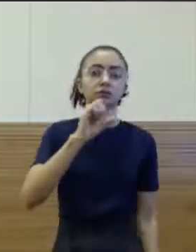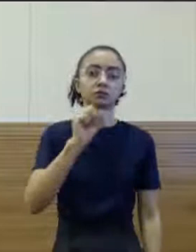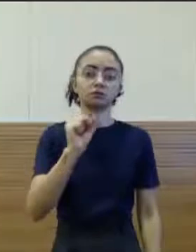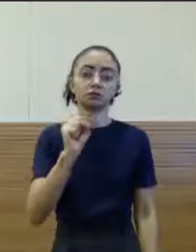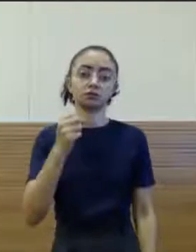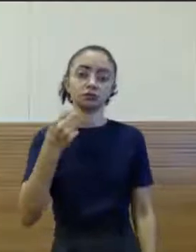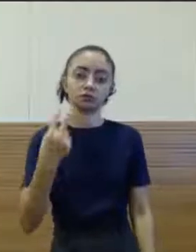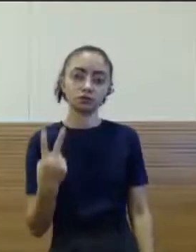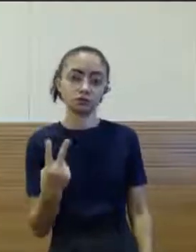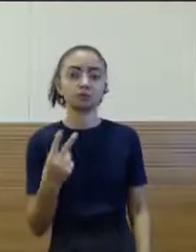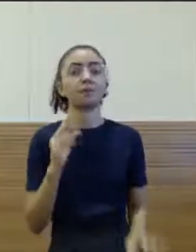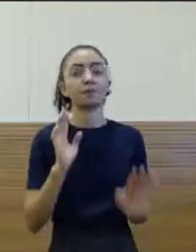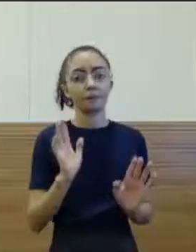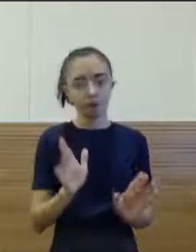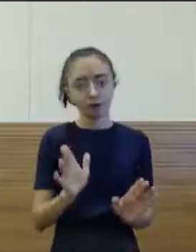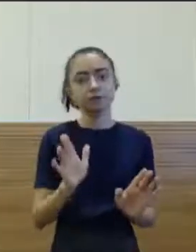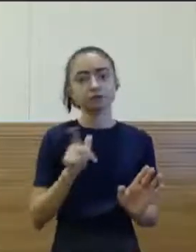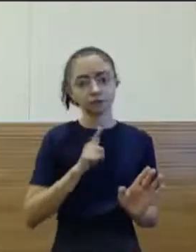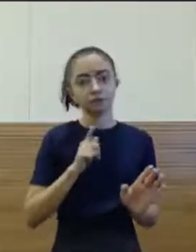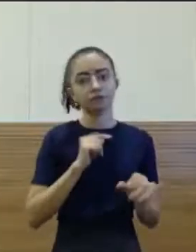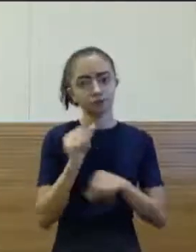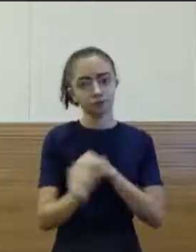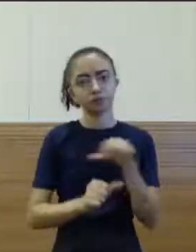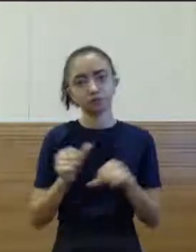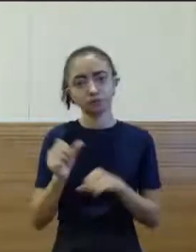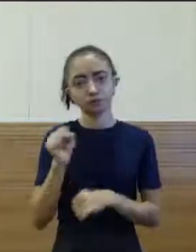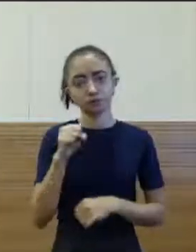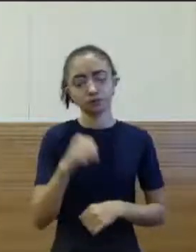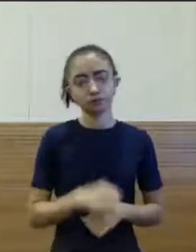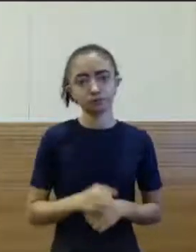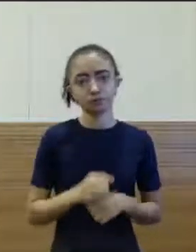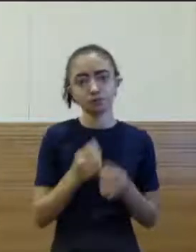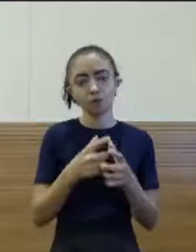22.1 to 63.4 in 2009.